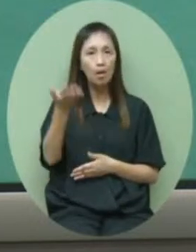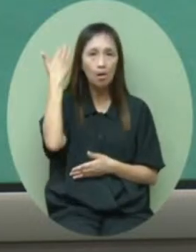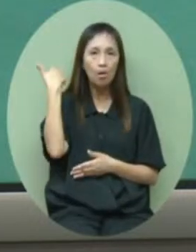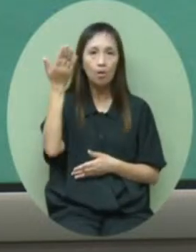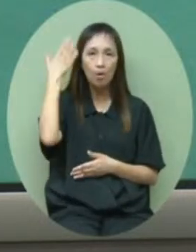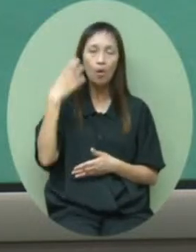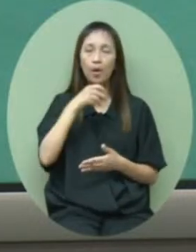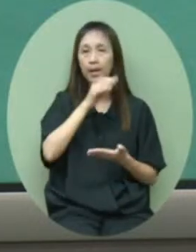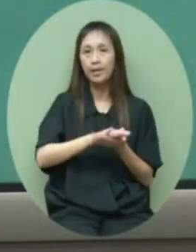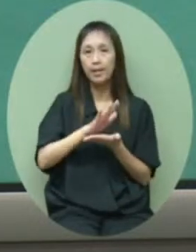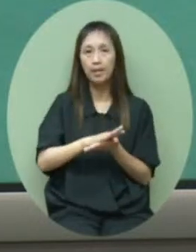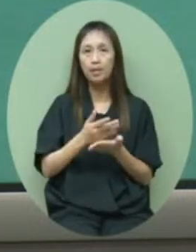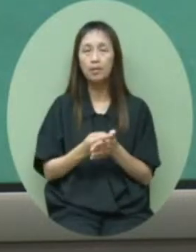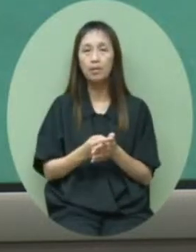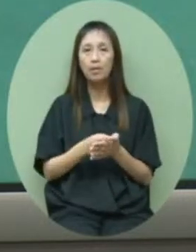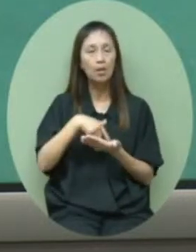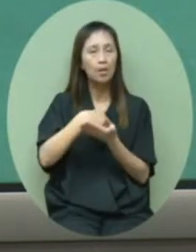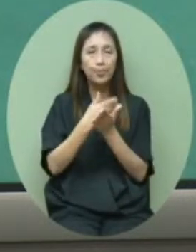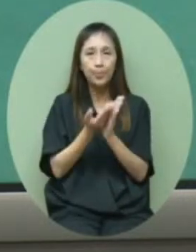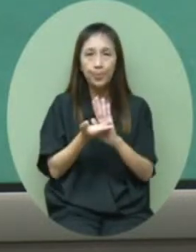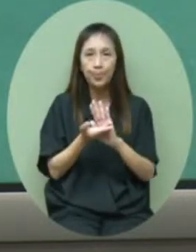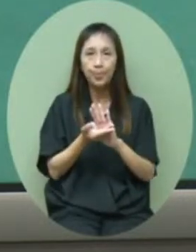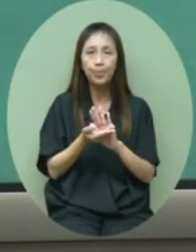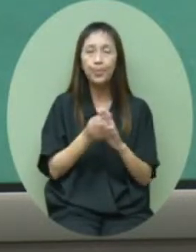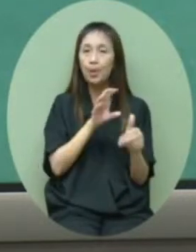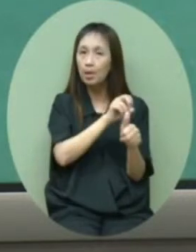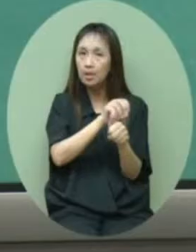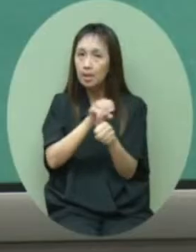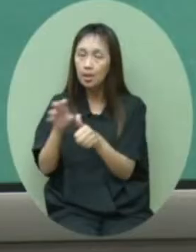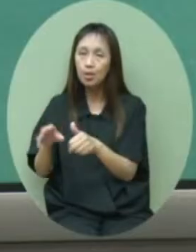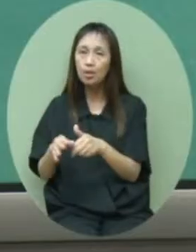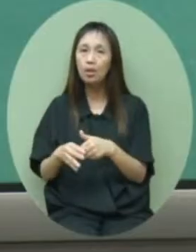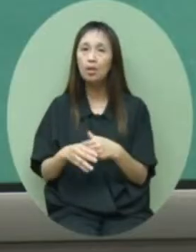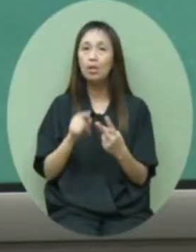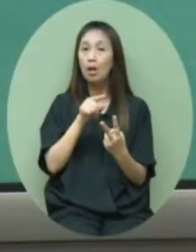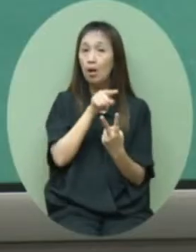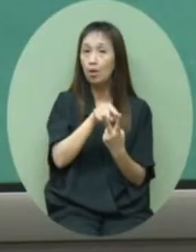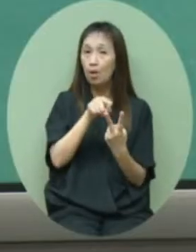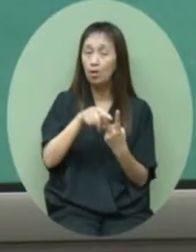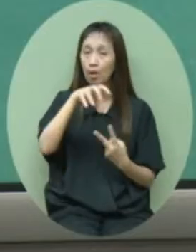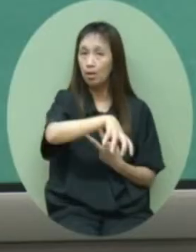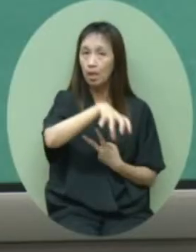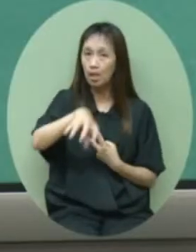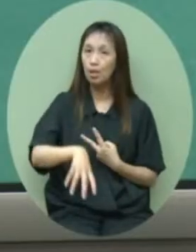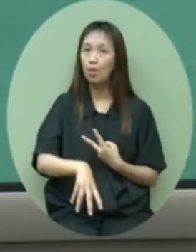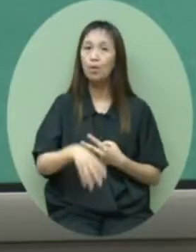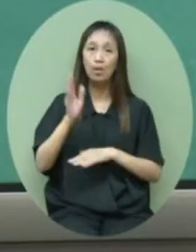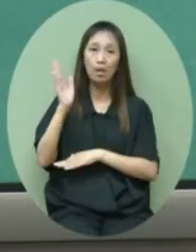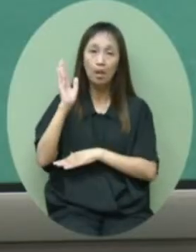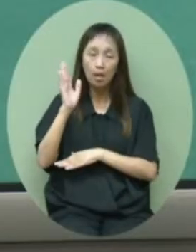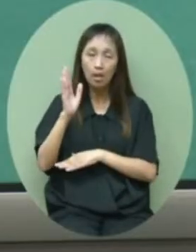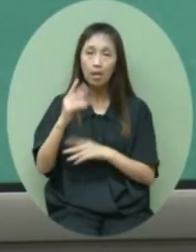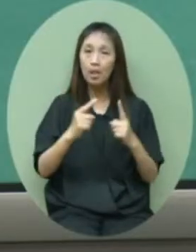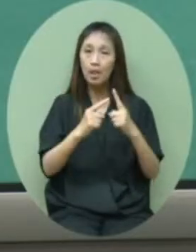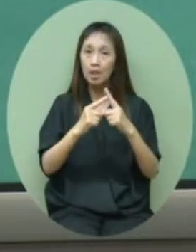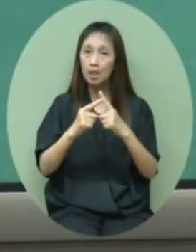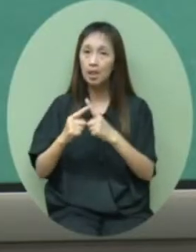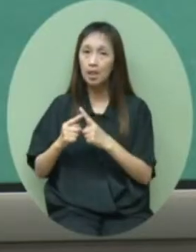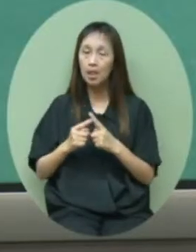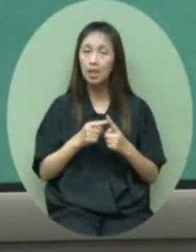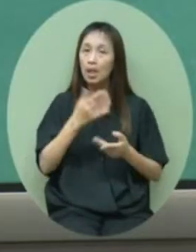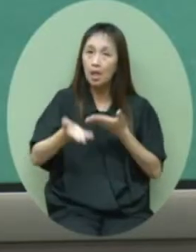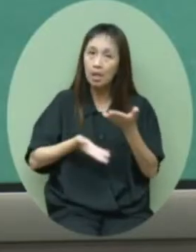I'm interested in listening to their views and their demands. And then there will be 2